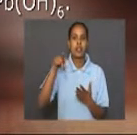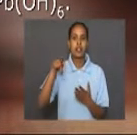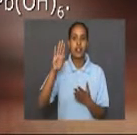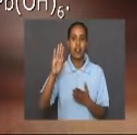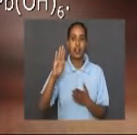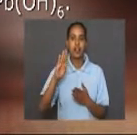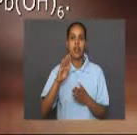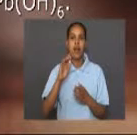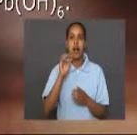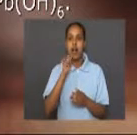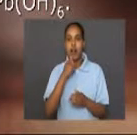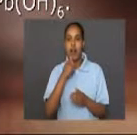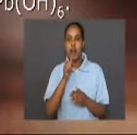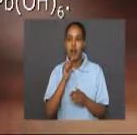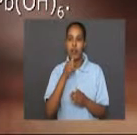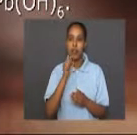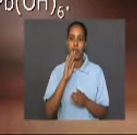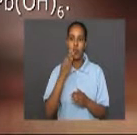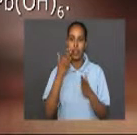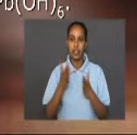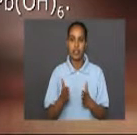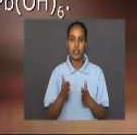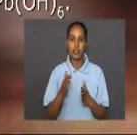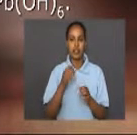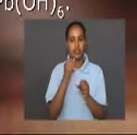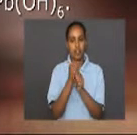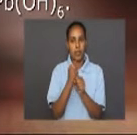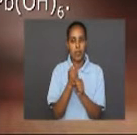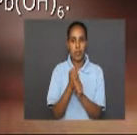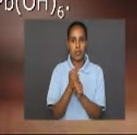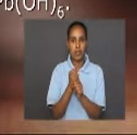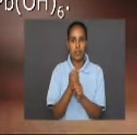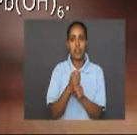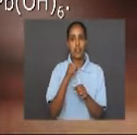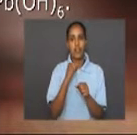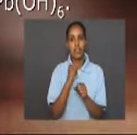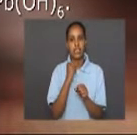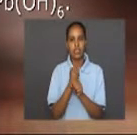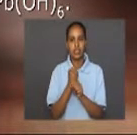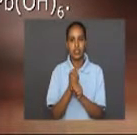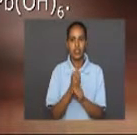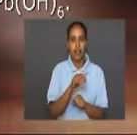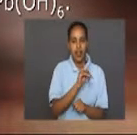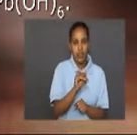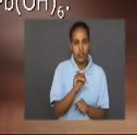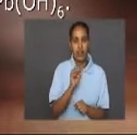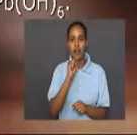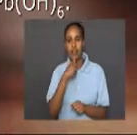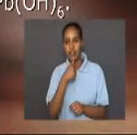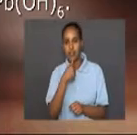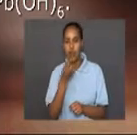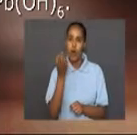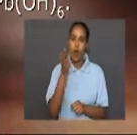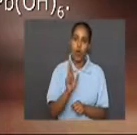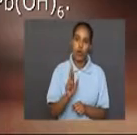the second method, galena is partially oxidized by heating and blowing